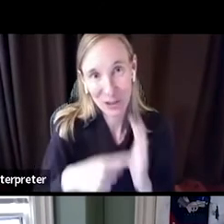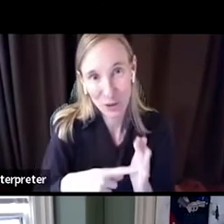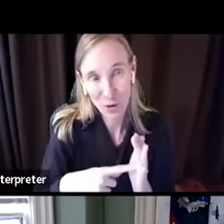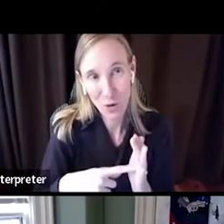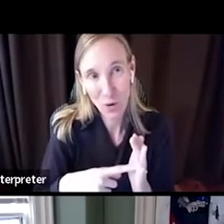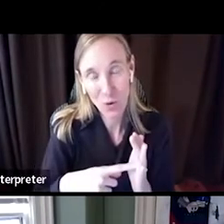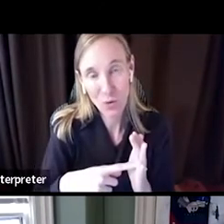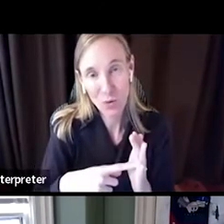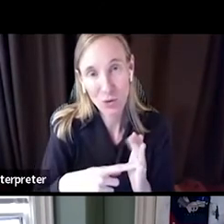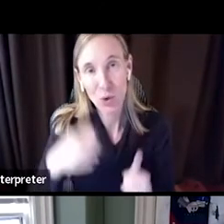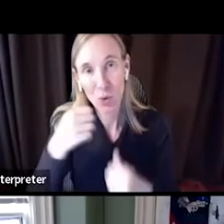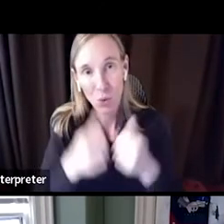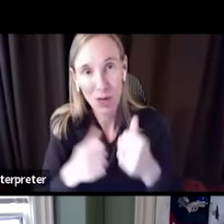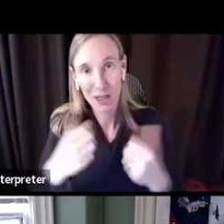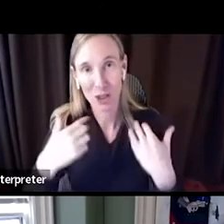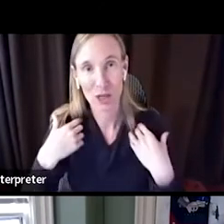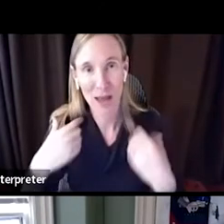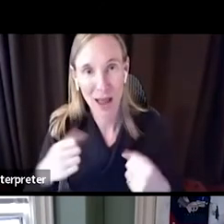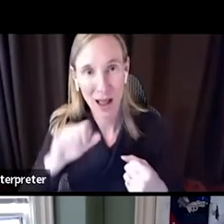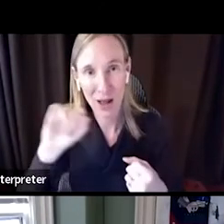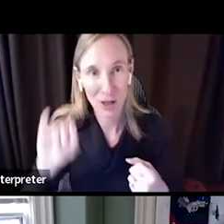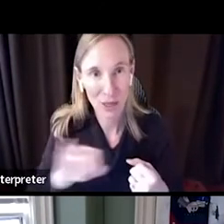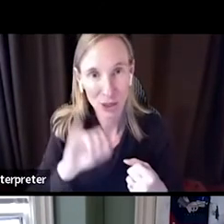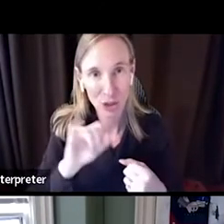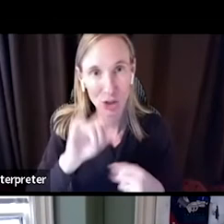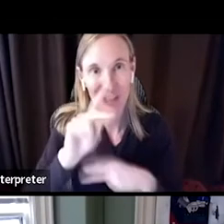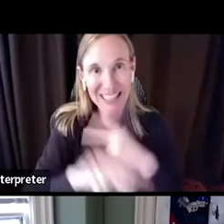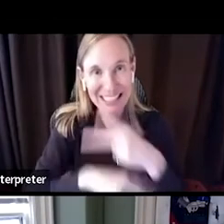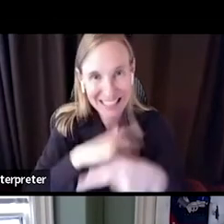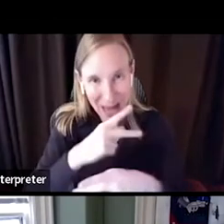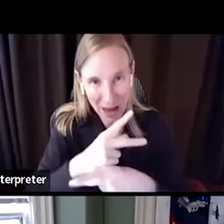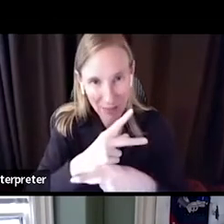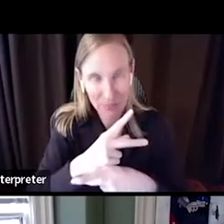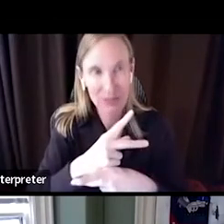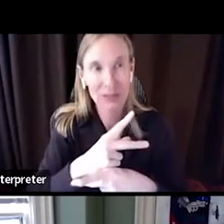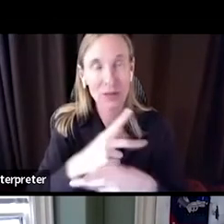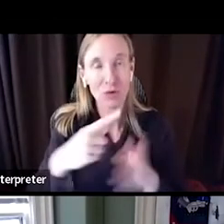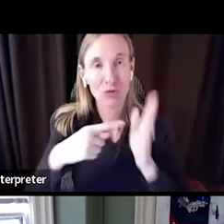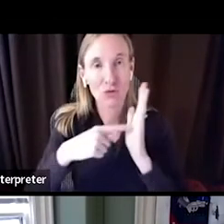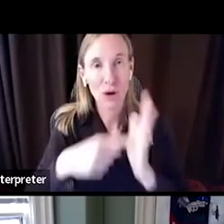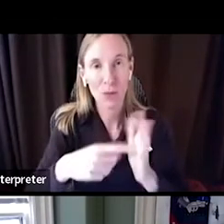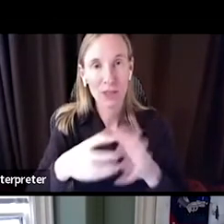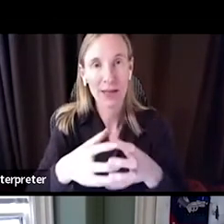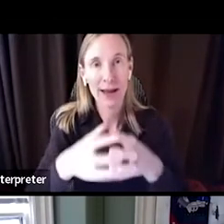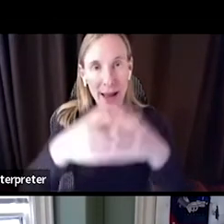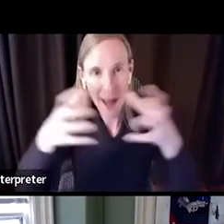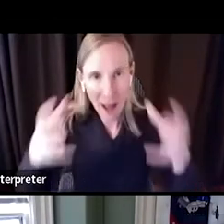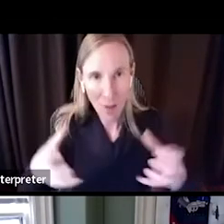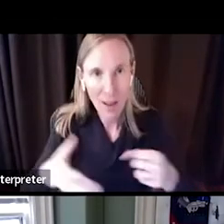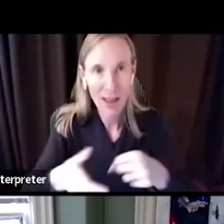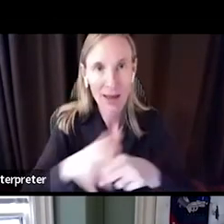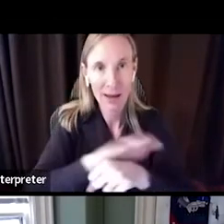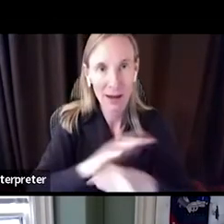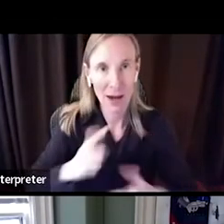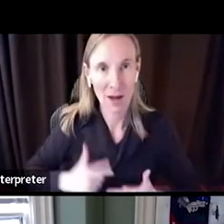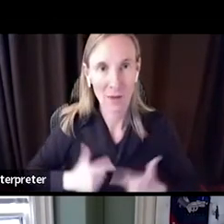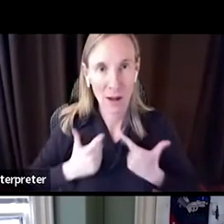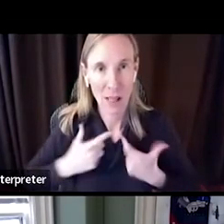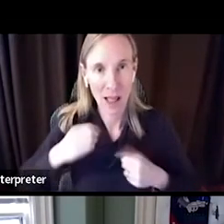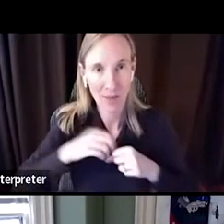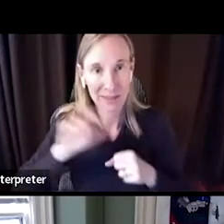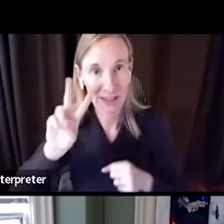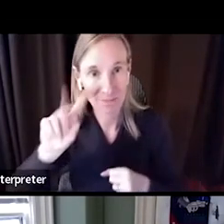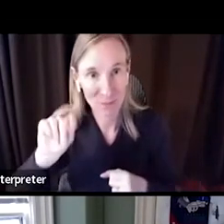which health insurance, types of health insurance represent how many covered lives in Vermont.